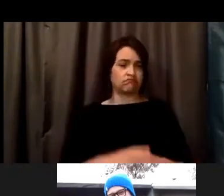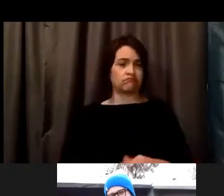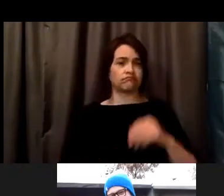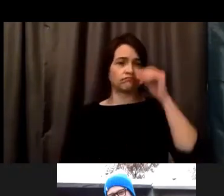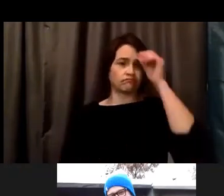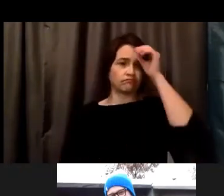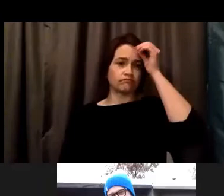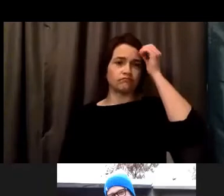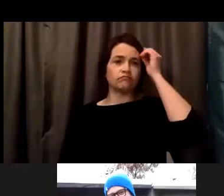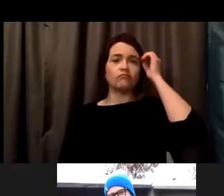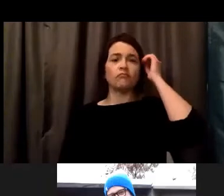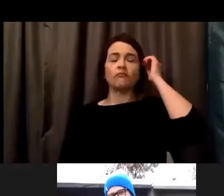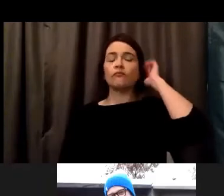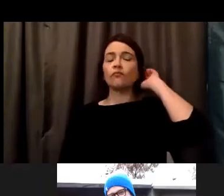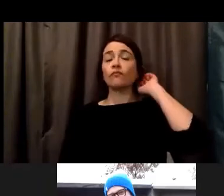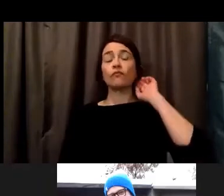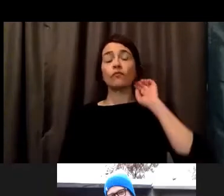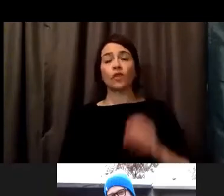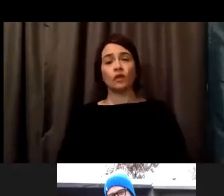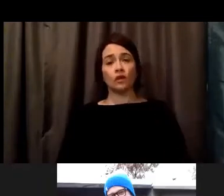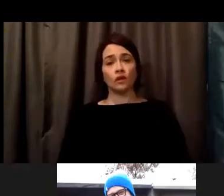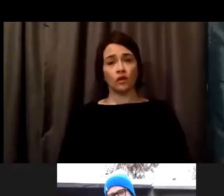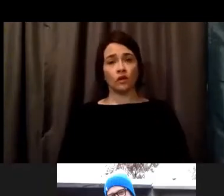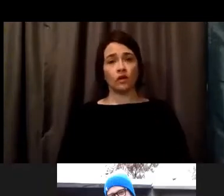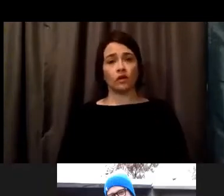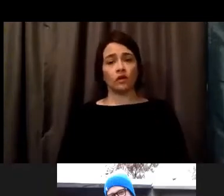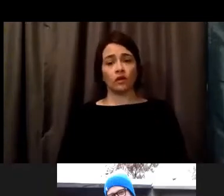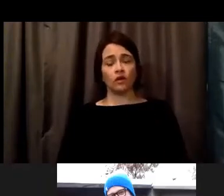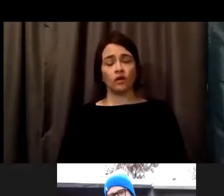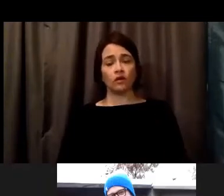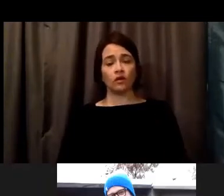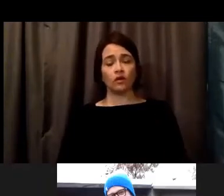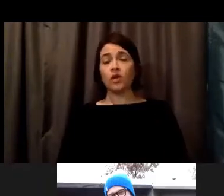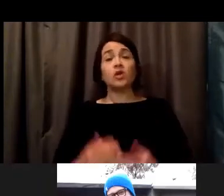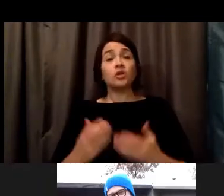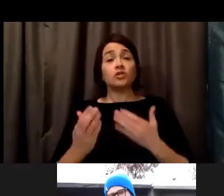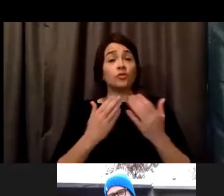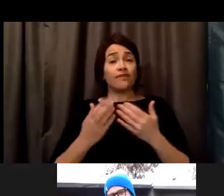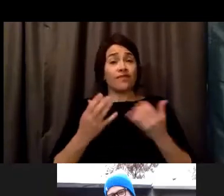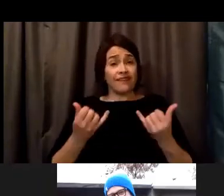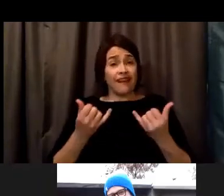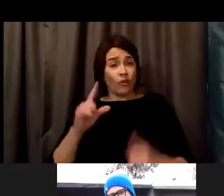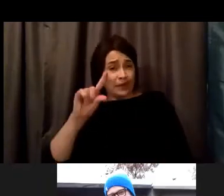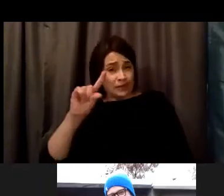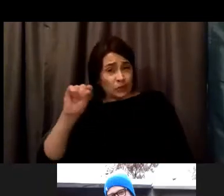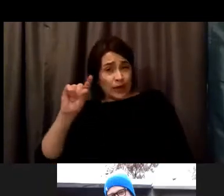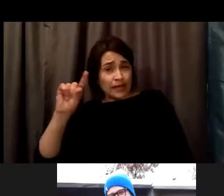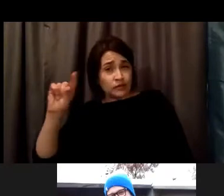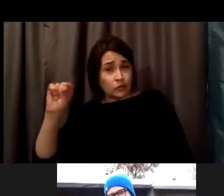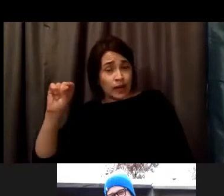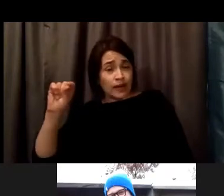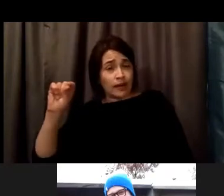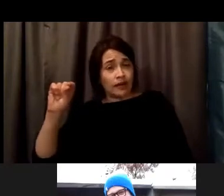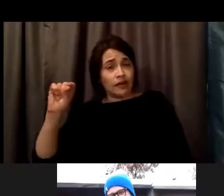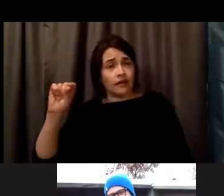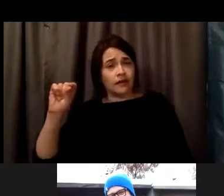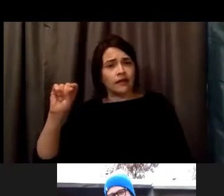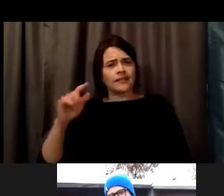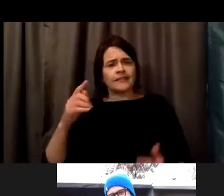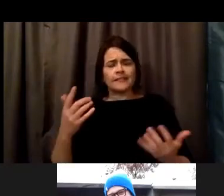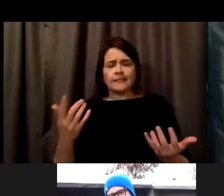So many of them. So even now in 2020, you sort of have a clash. You sort of have this